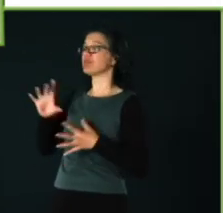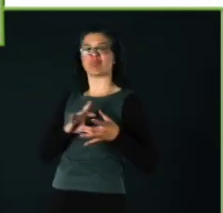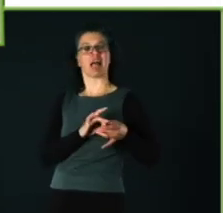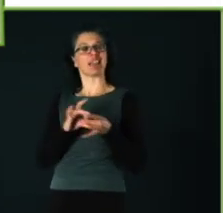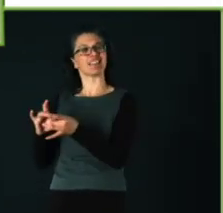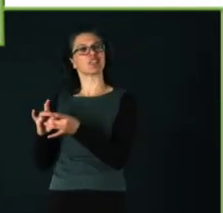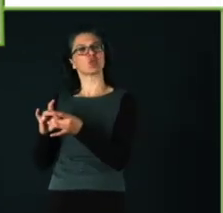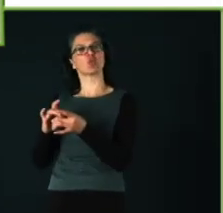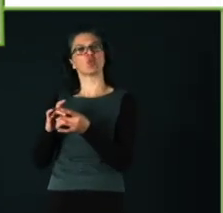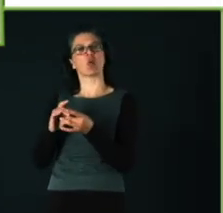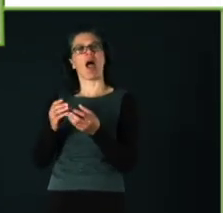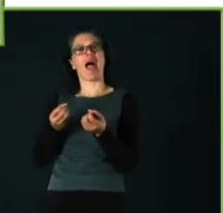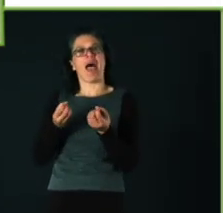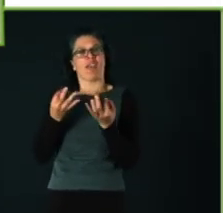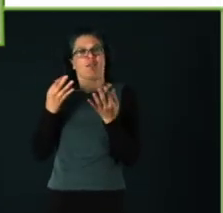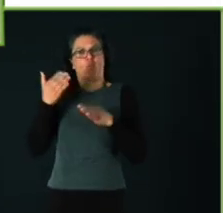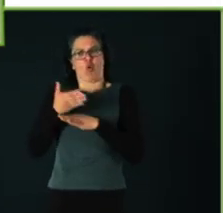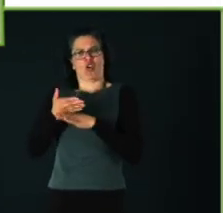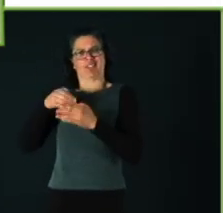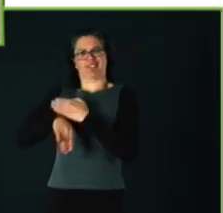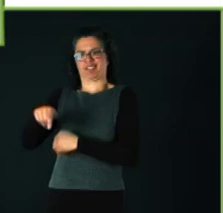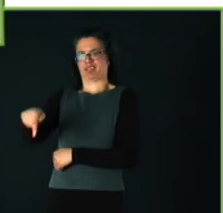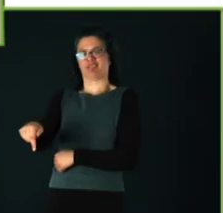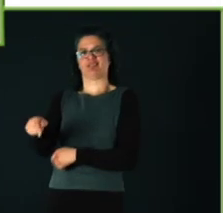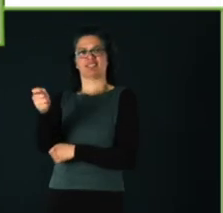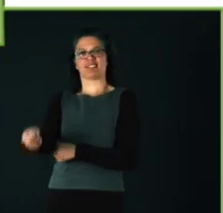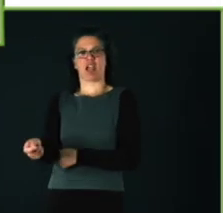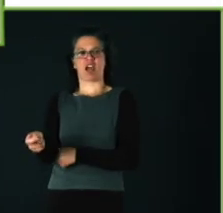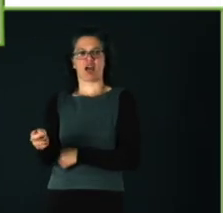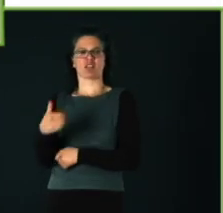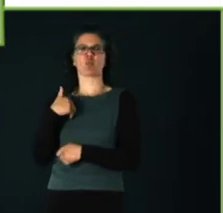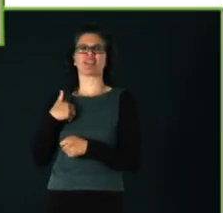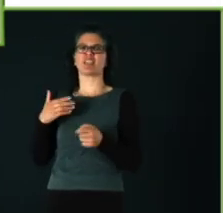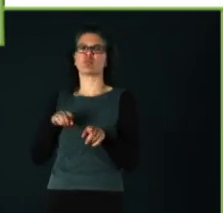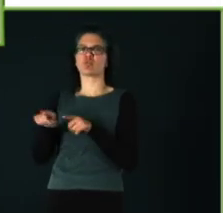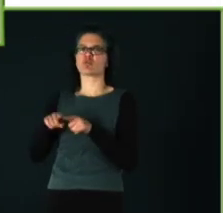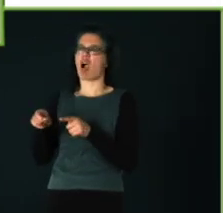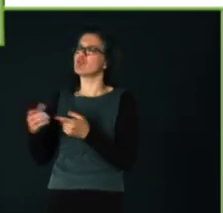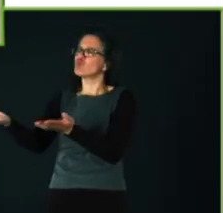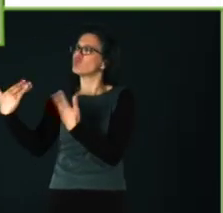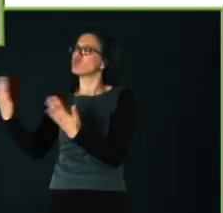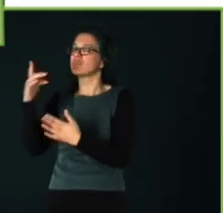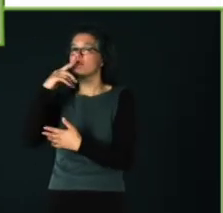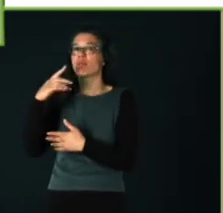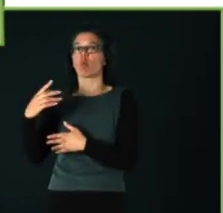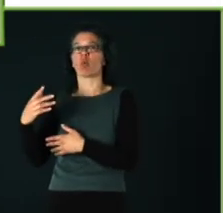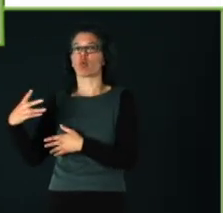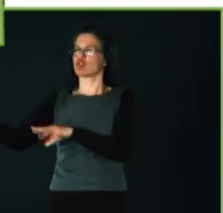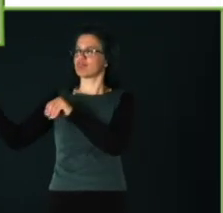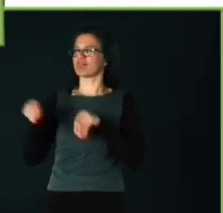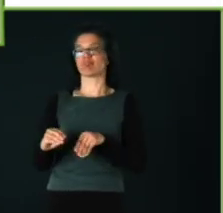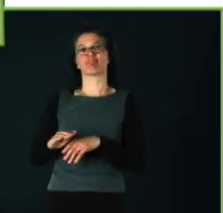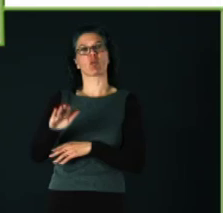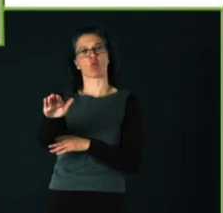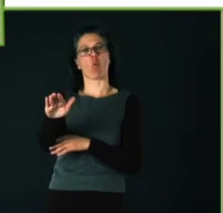and we need to take note and try and encourage people to come north and try